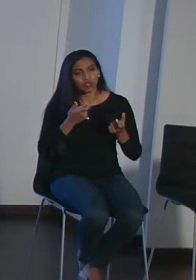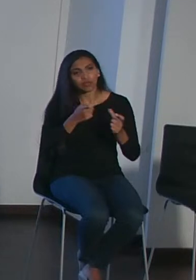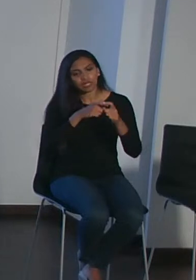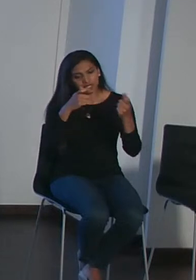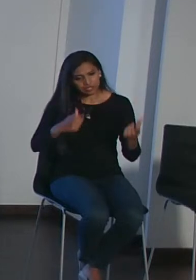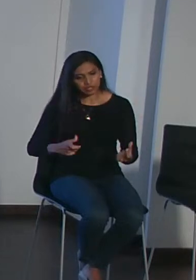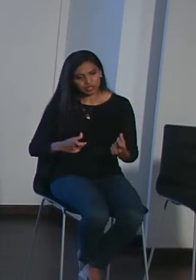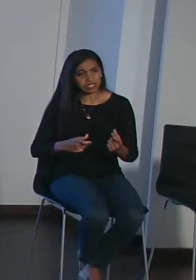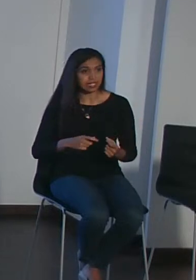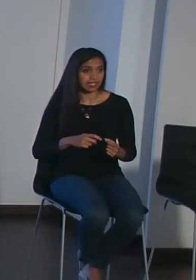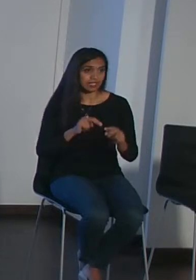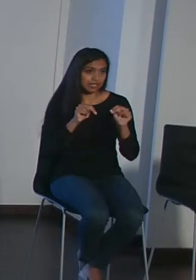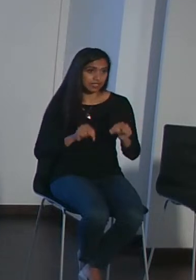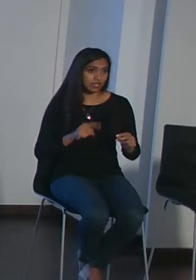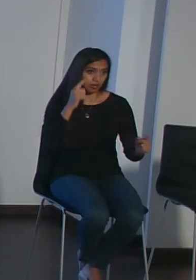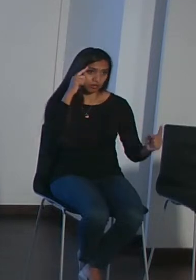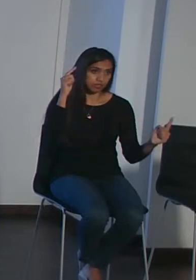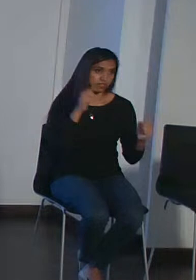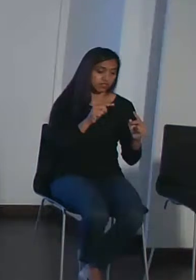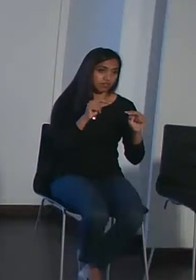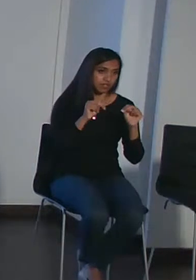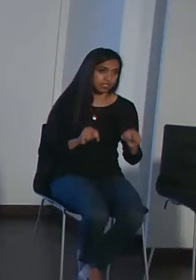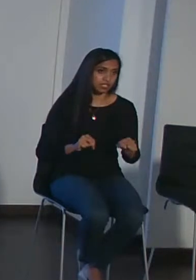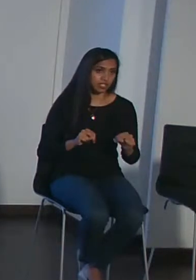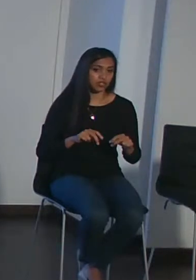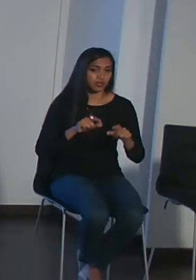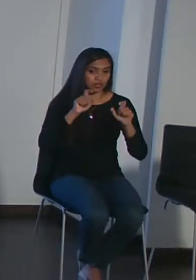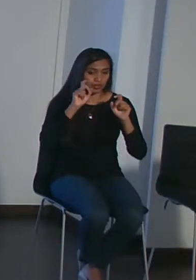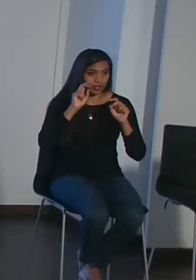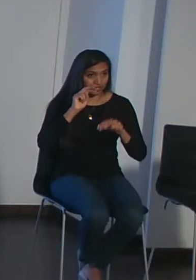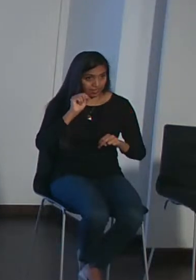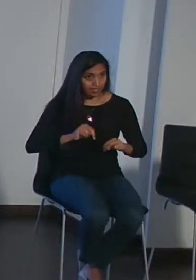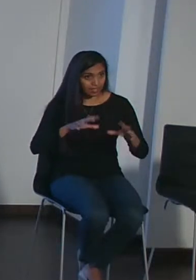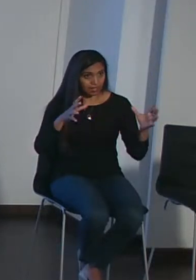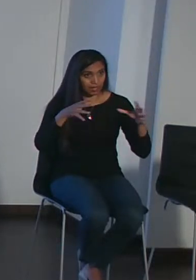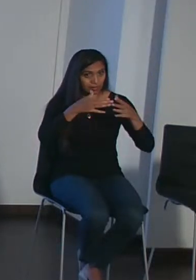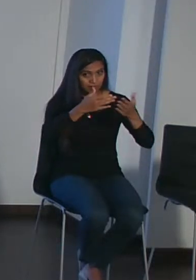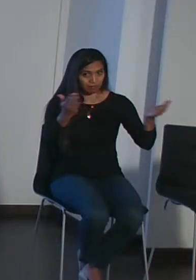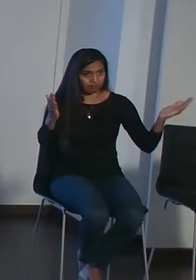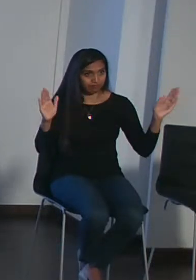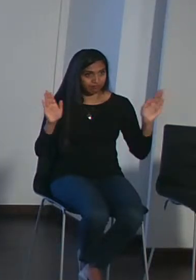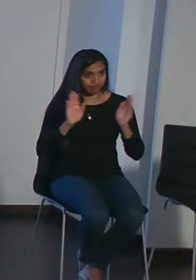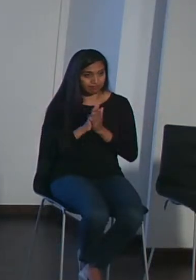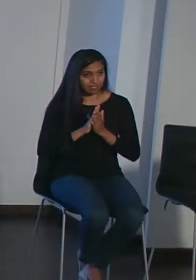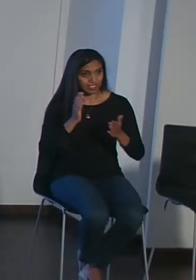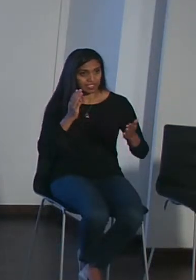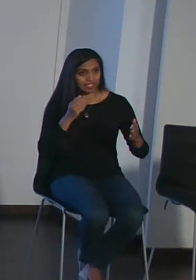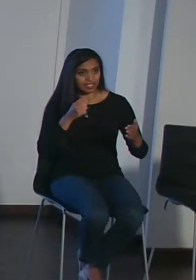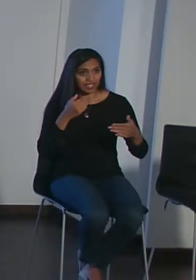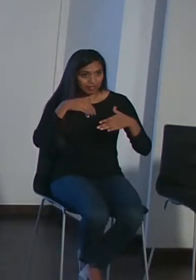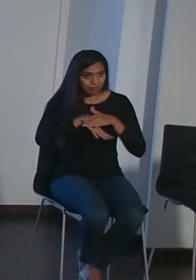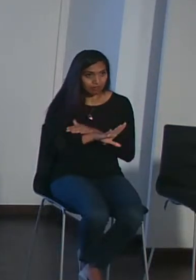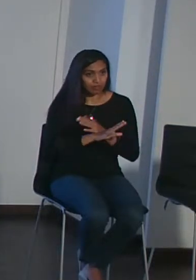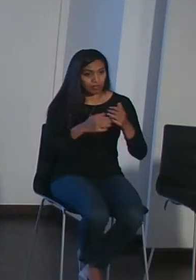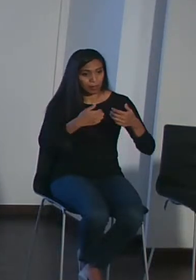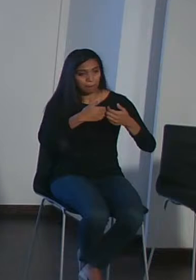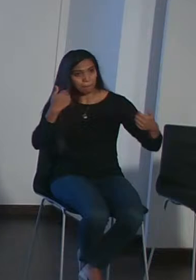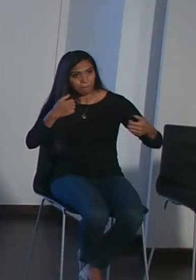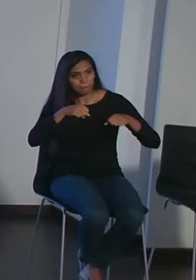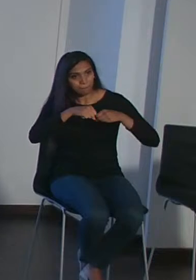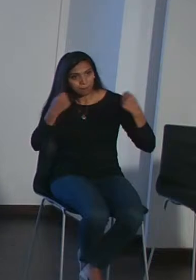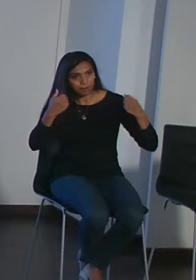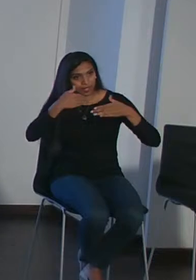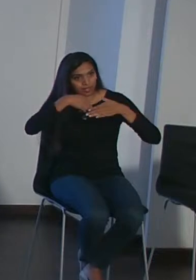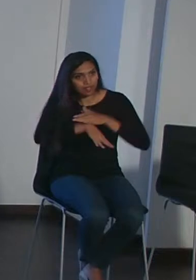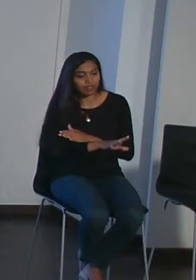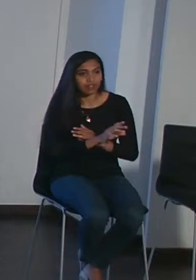the object to break it. You need that wall to go through. You need the ceiling to break it. One more ceiling will come, and one more